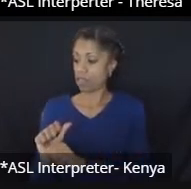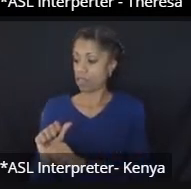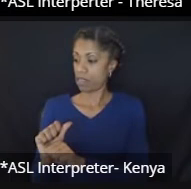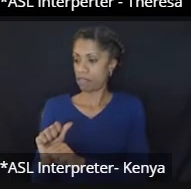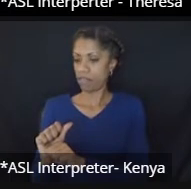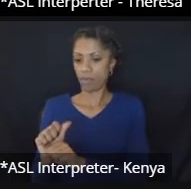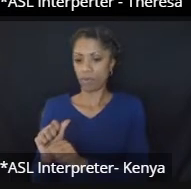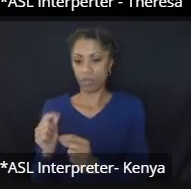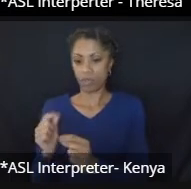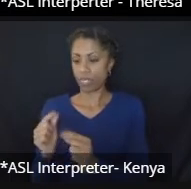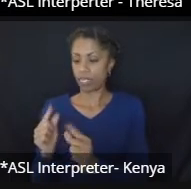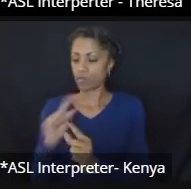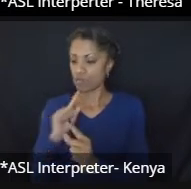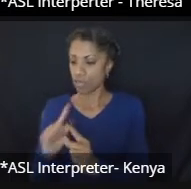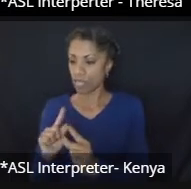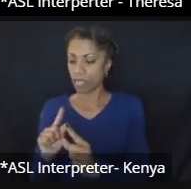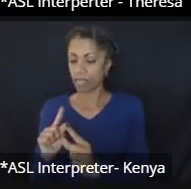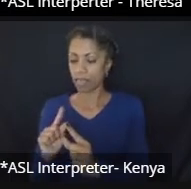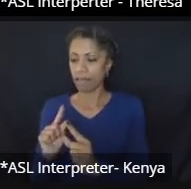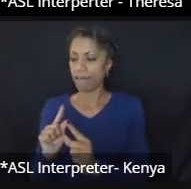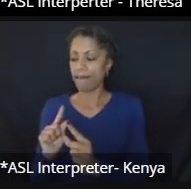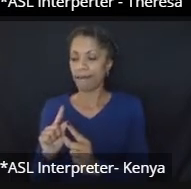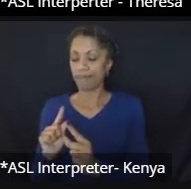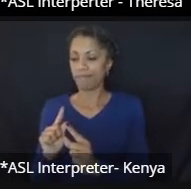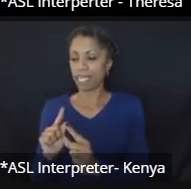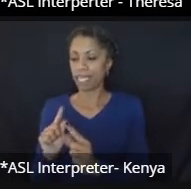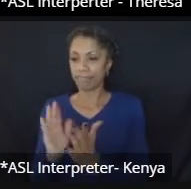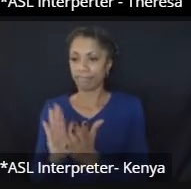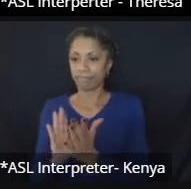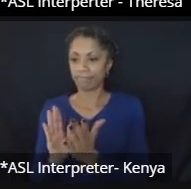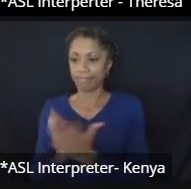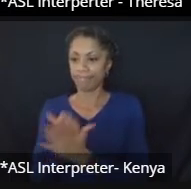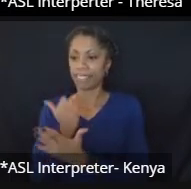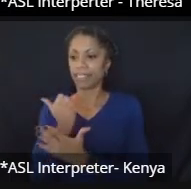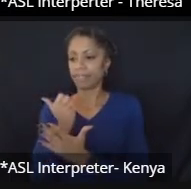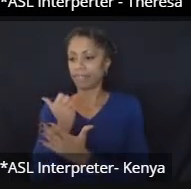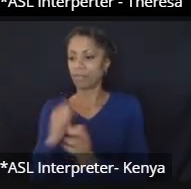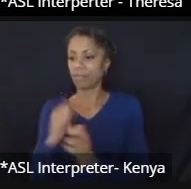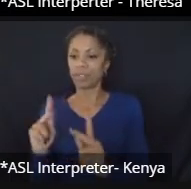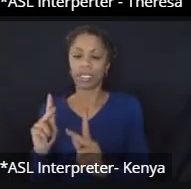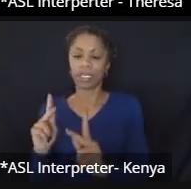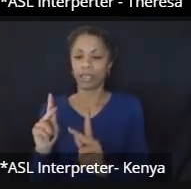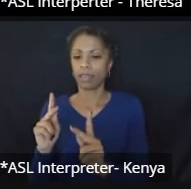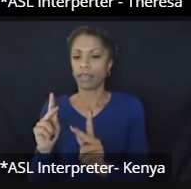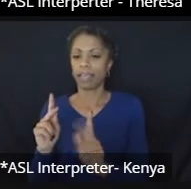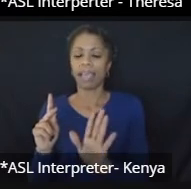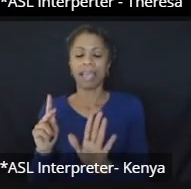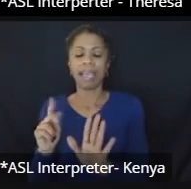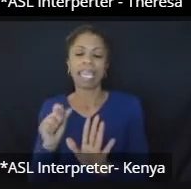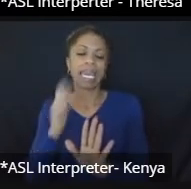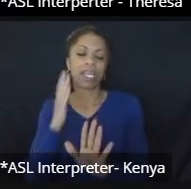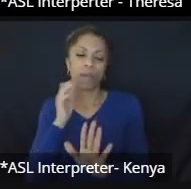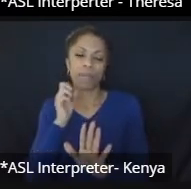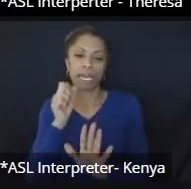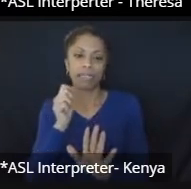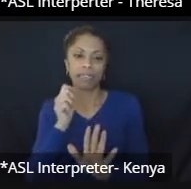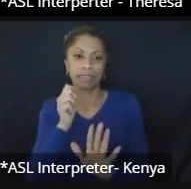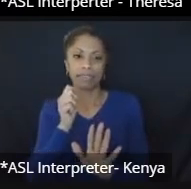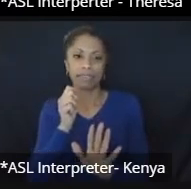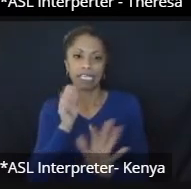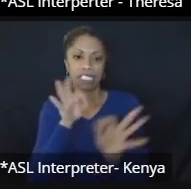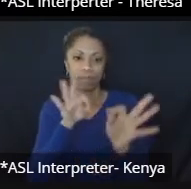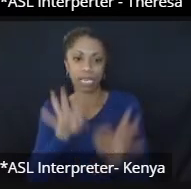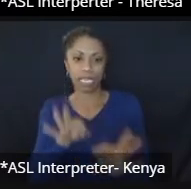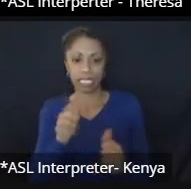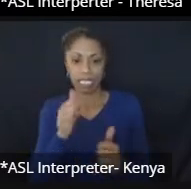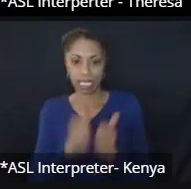and optimized? So we're looking at several different, and I'm going quick here, I'm not calling out every single one of the objectives, which is